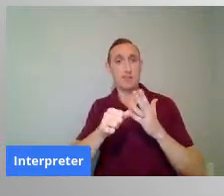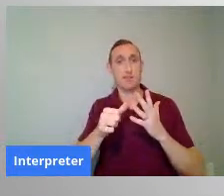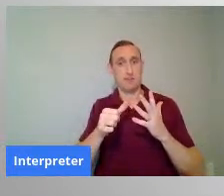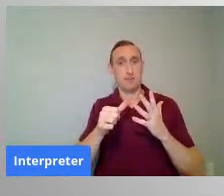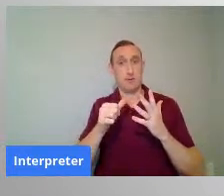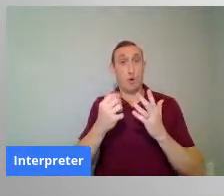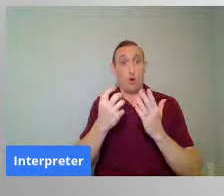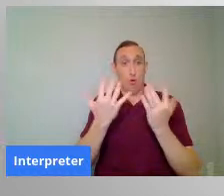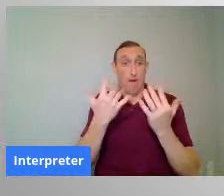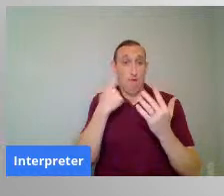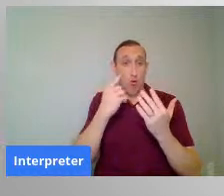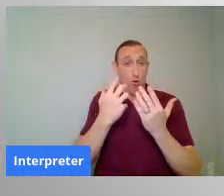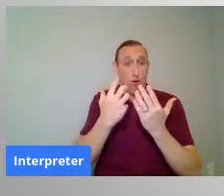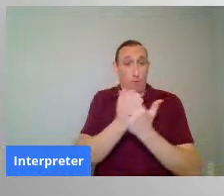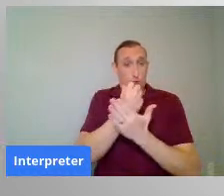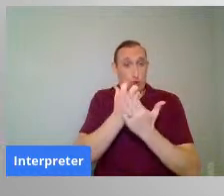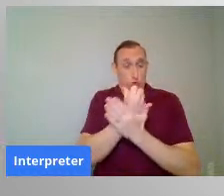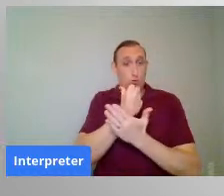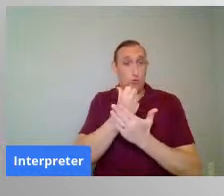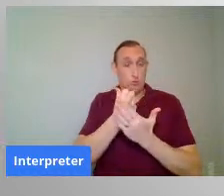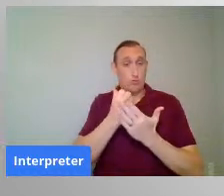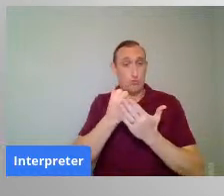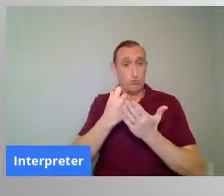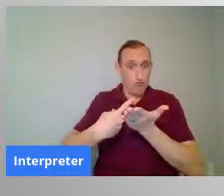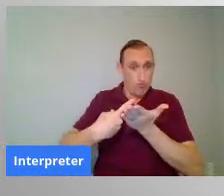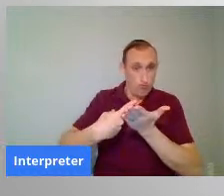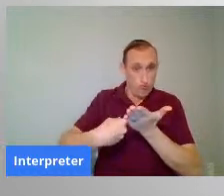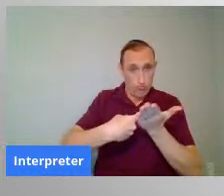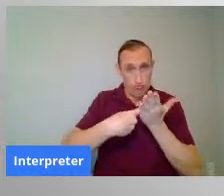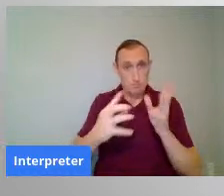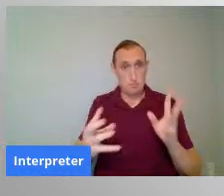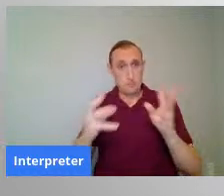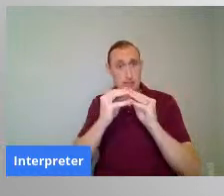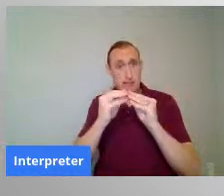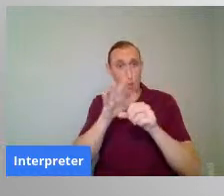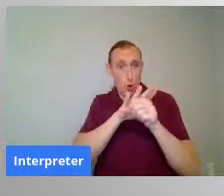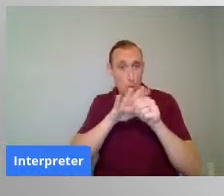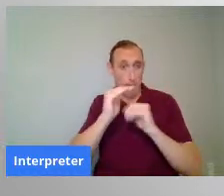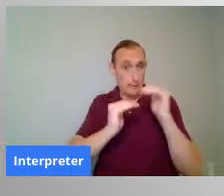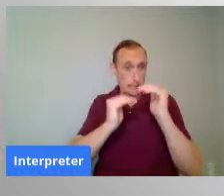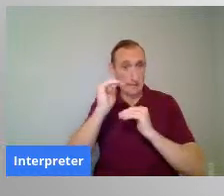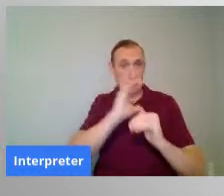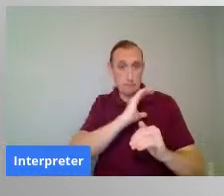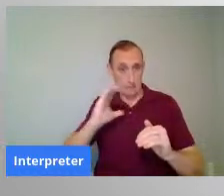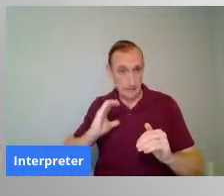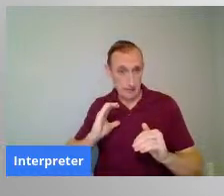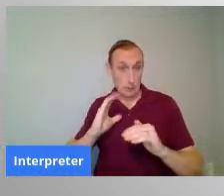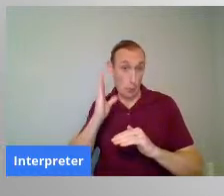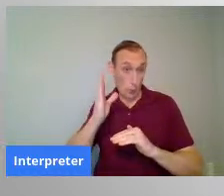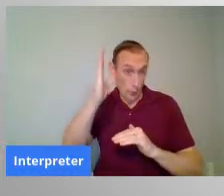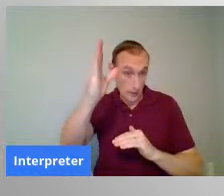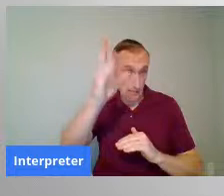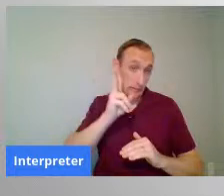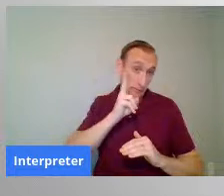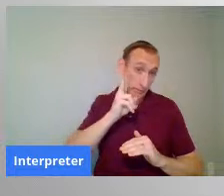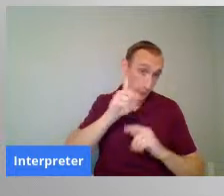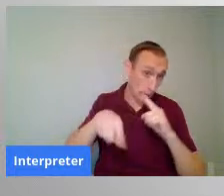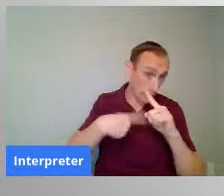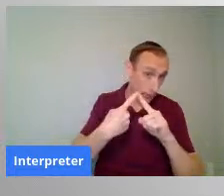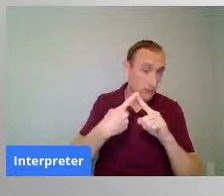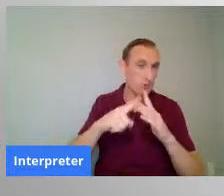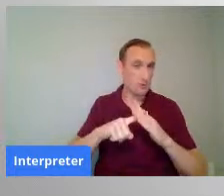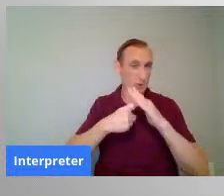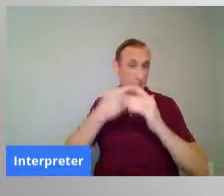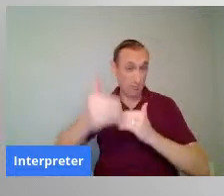have that local building committee meet together in person one day, hopefully, to start that